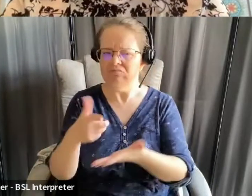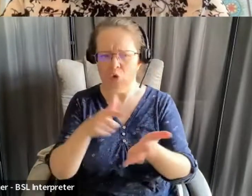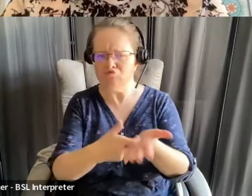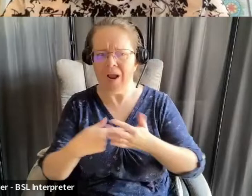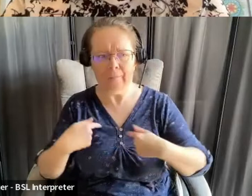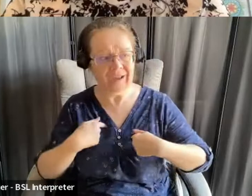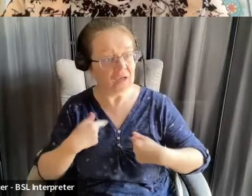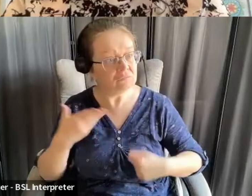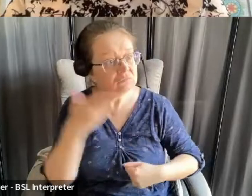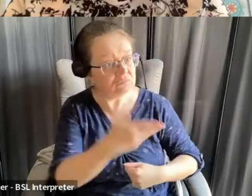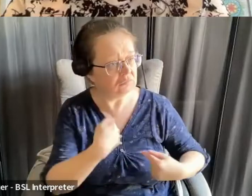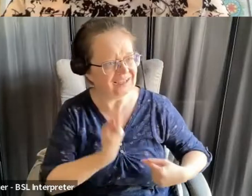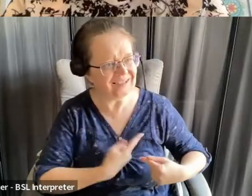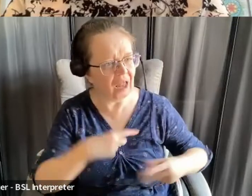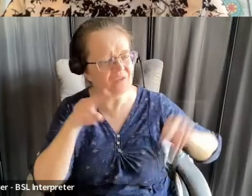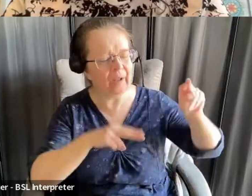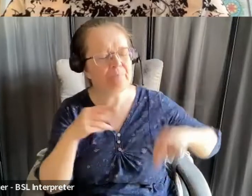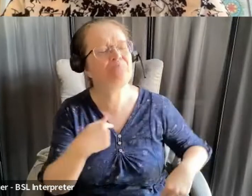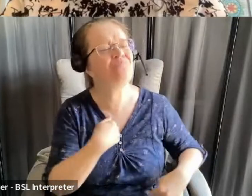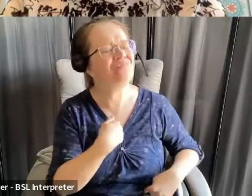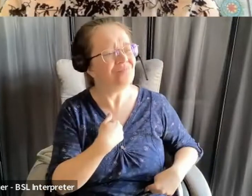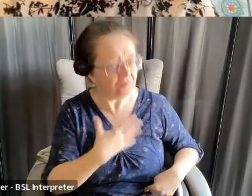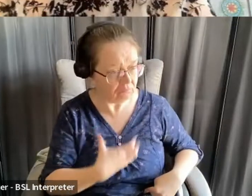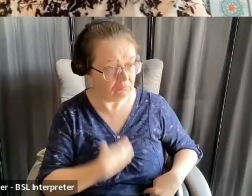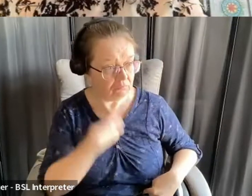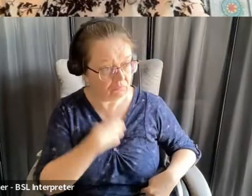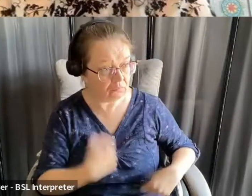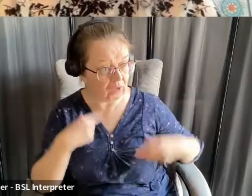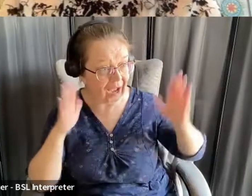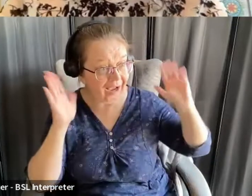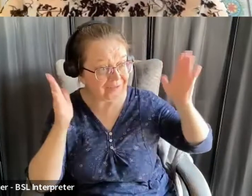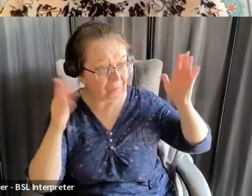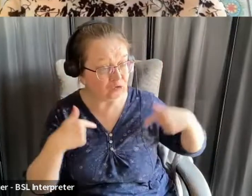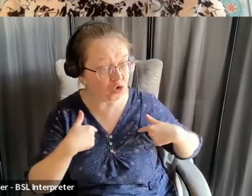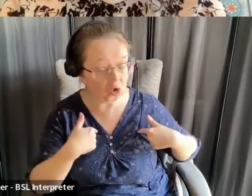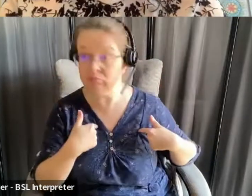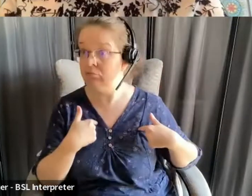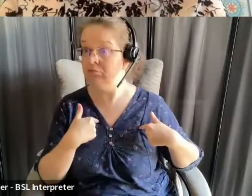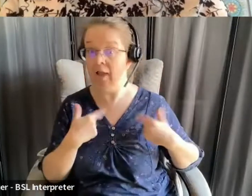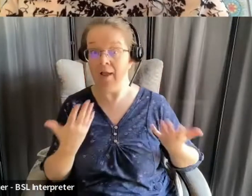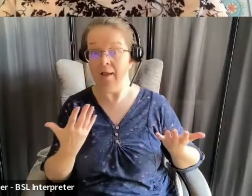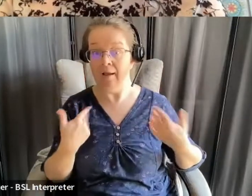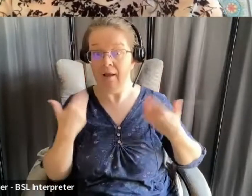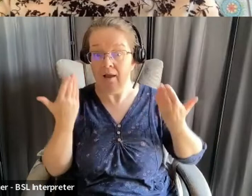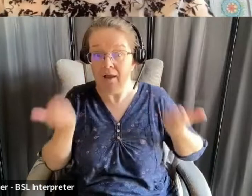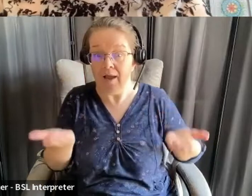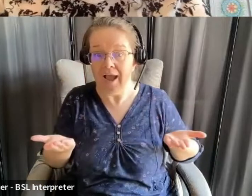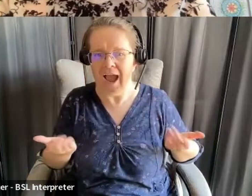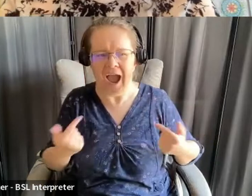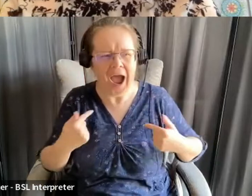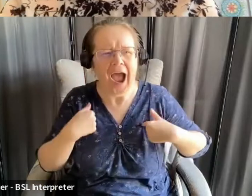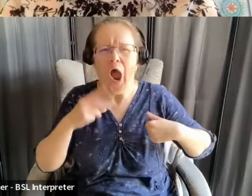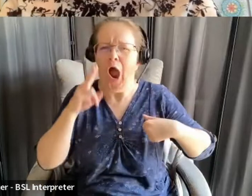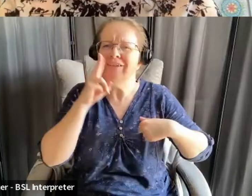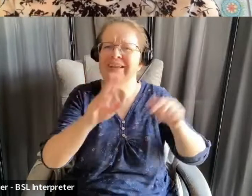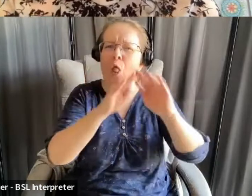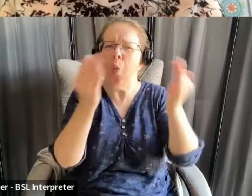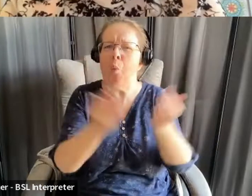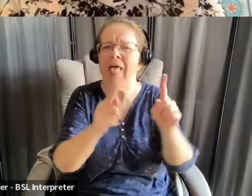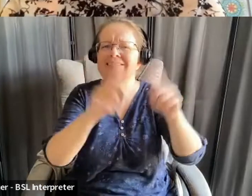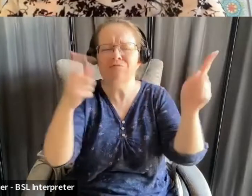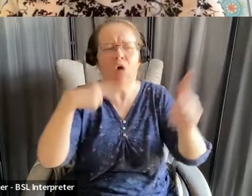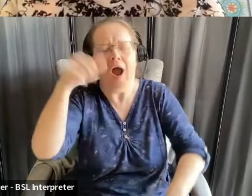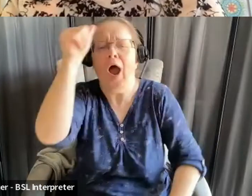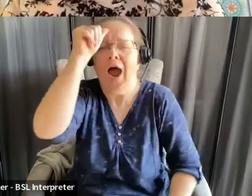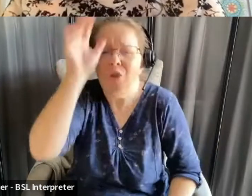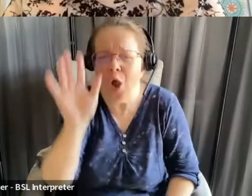found out that I had Asperger's, which was a bit of a shock because I don't know. I knew I saw the world very differently, or I